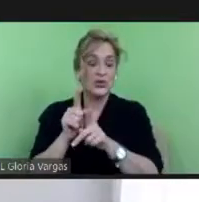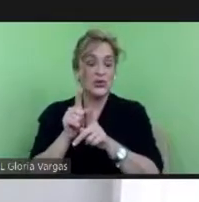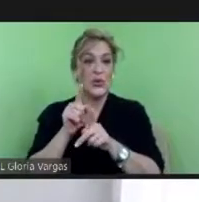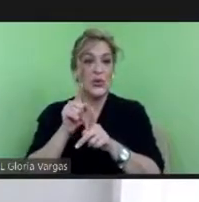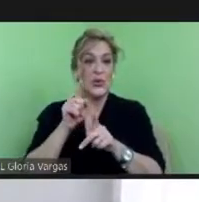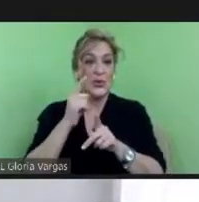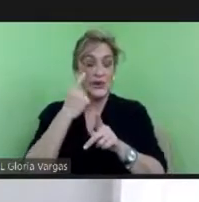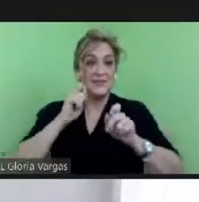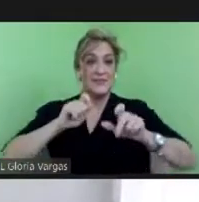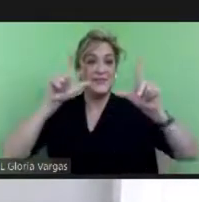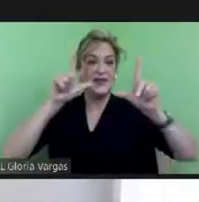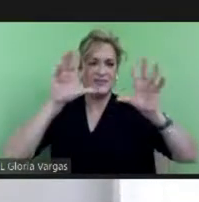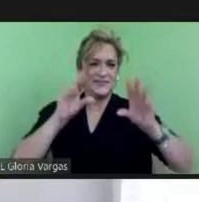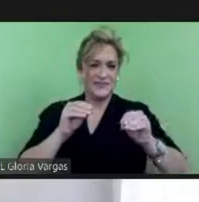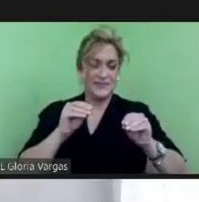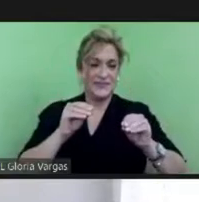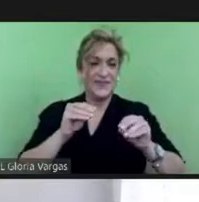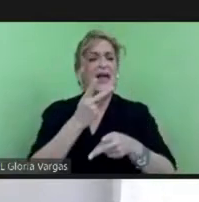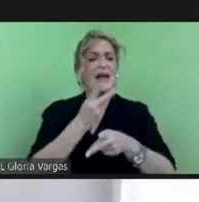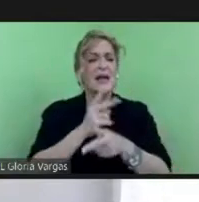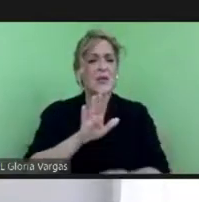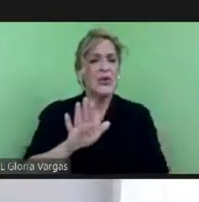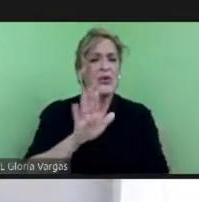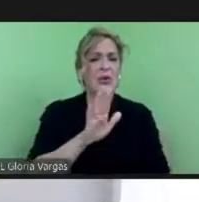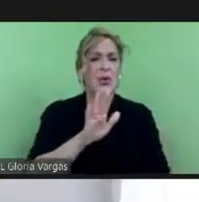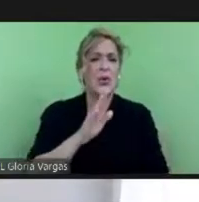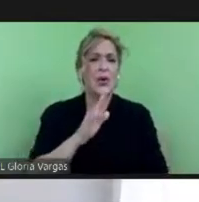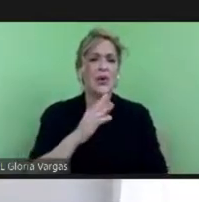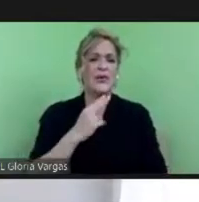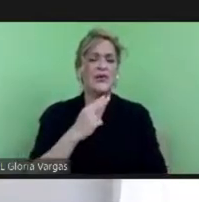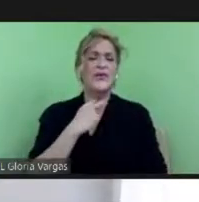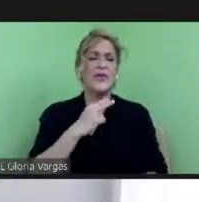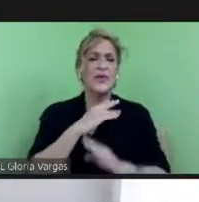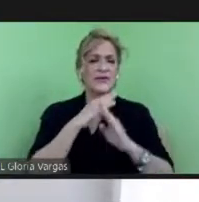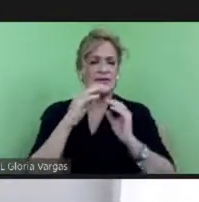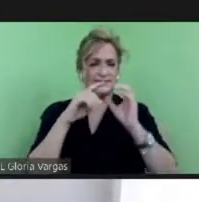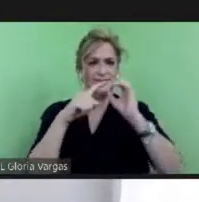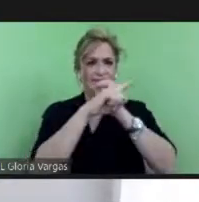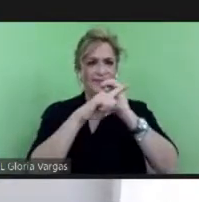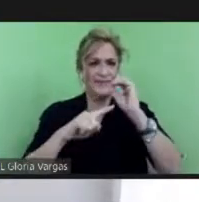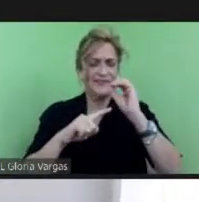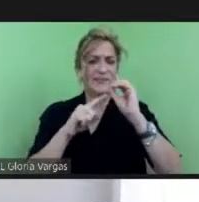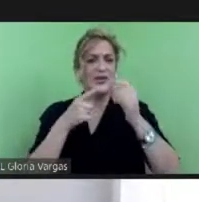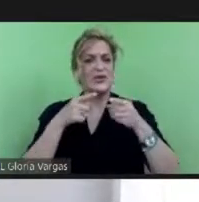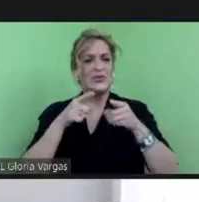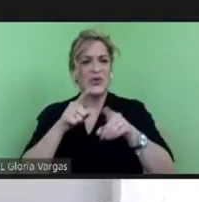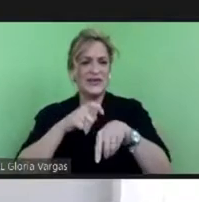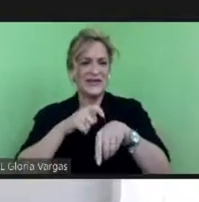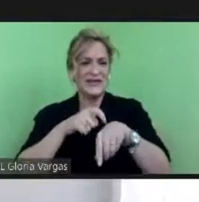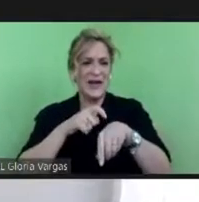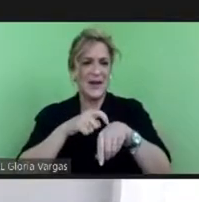on mute, please, until it's your time to present and speak. Panelists will be